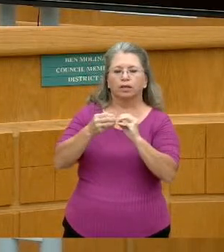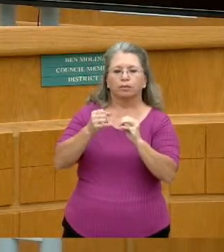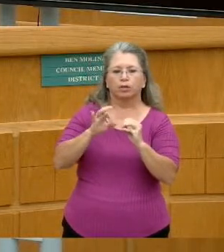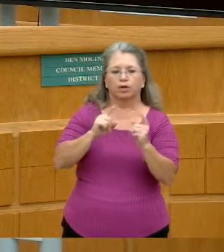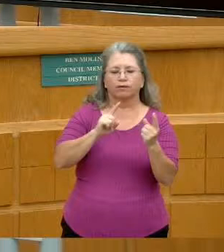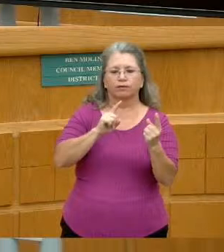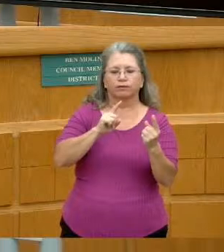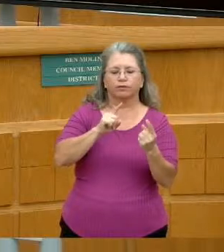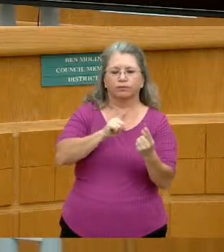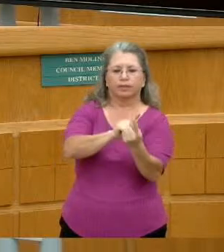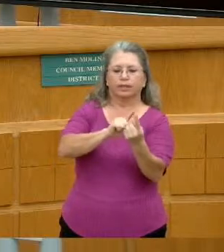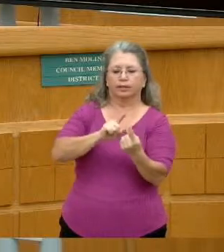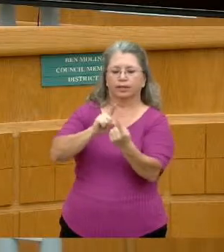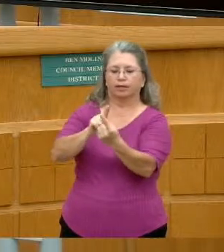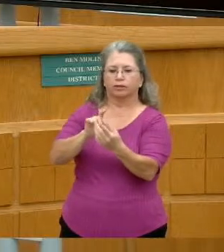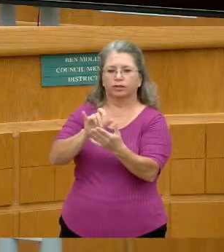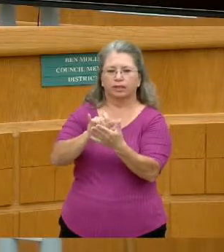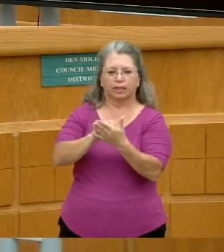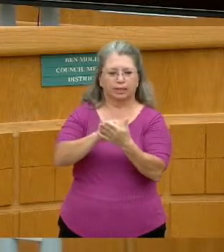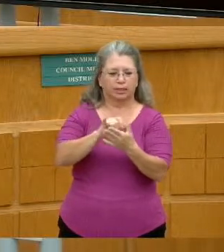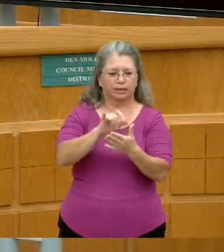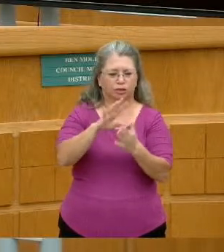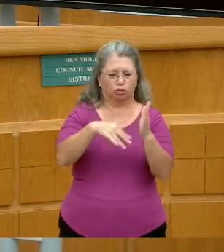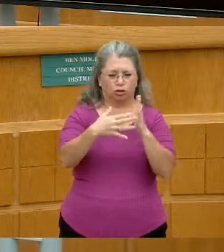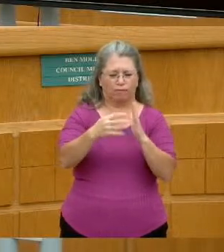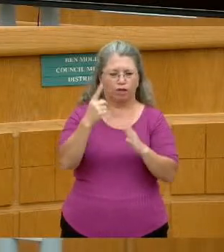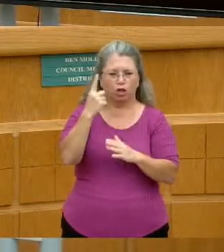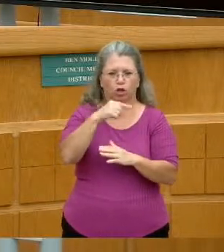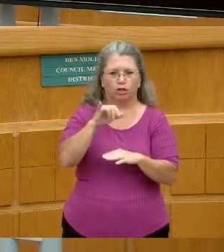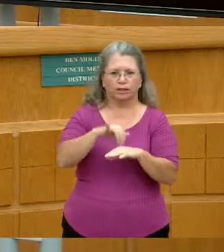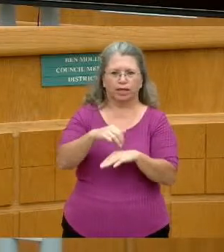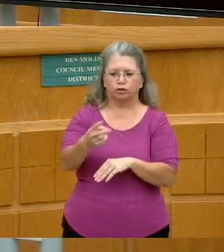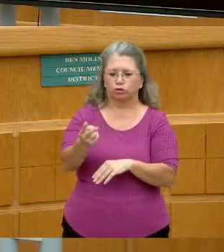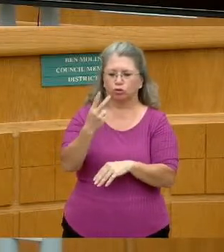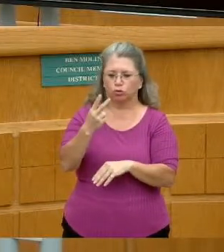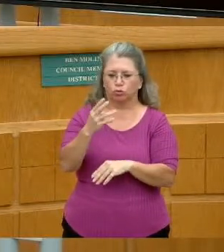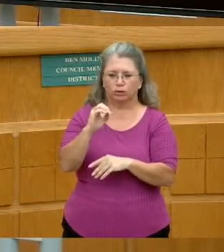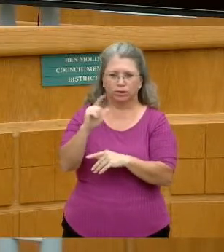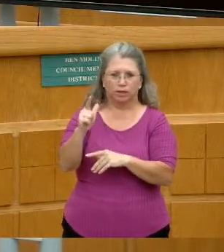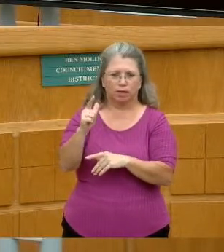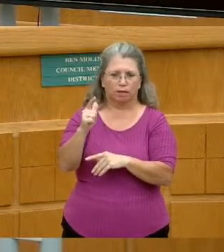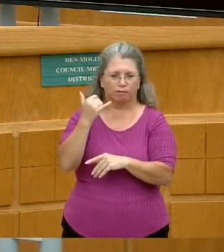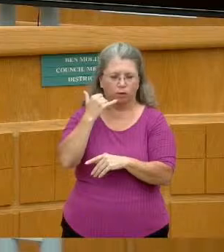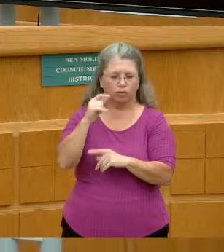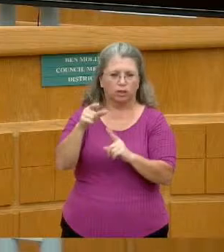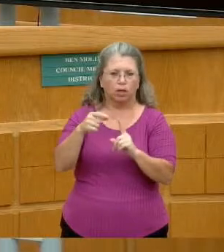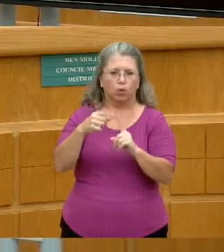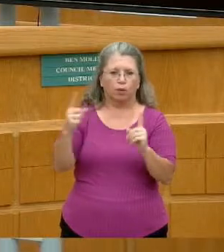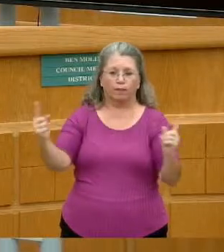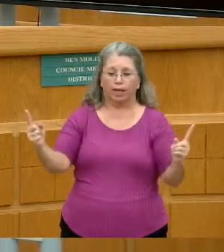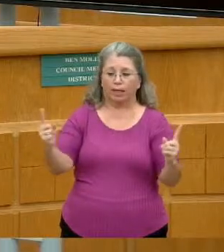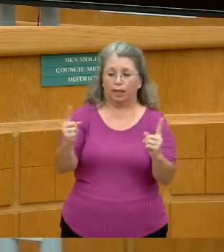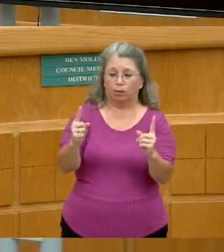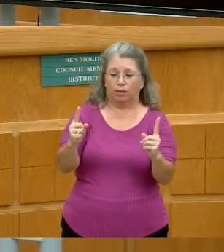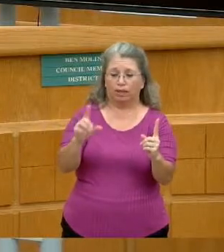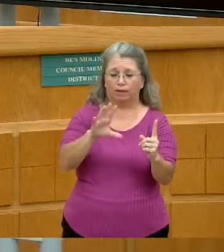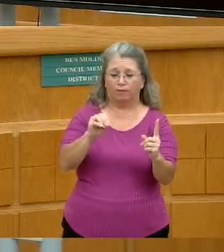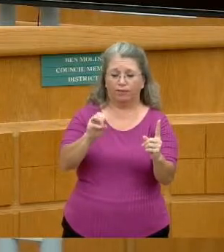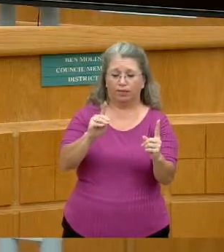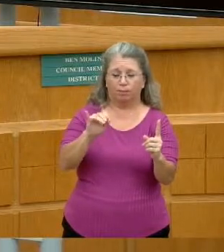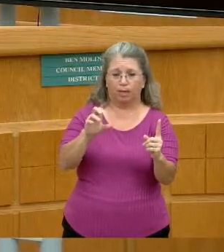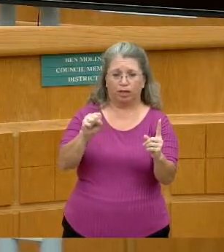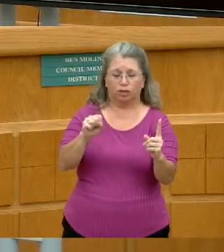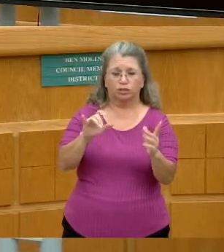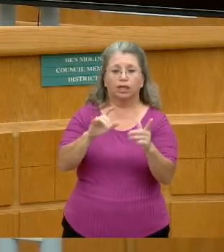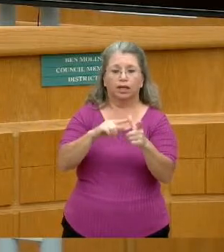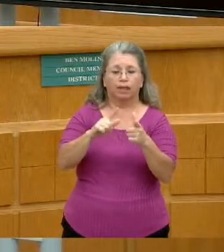is looking at 2 cell phones, and then when they come within 50 feet of each other, or 50 meters of each other, then an algorithm is triggered. How